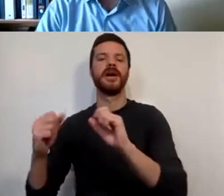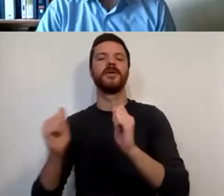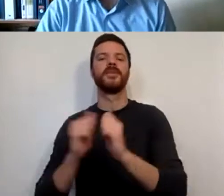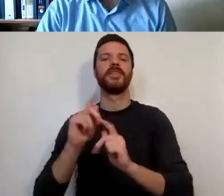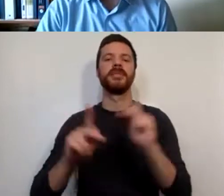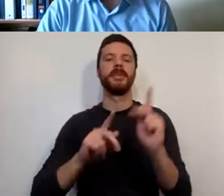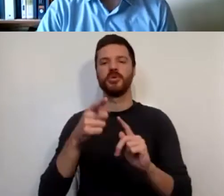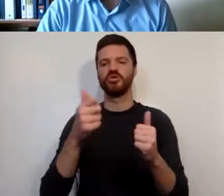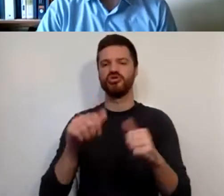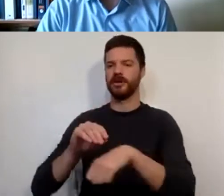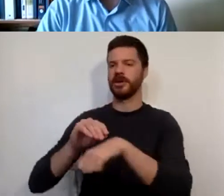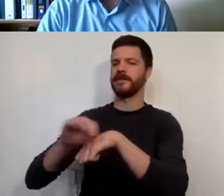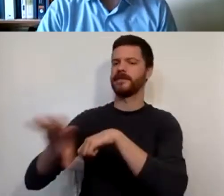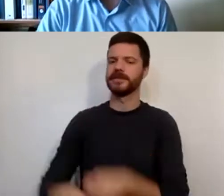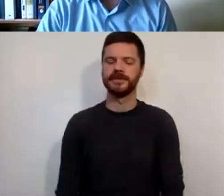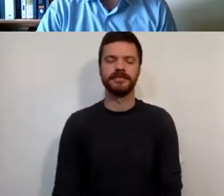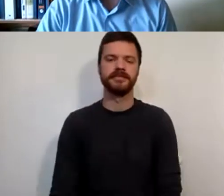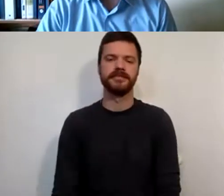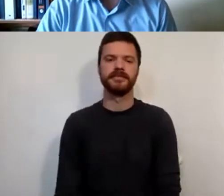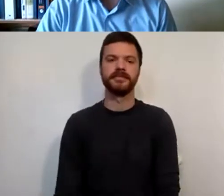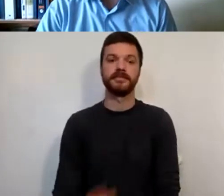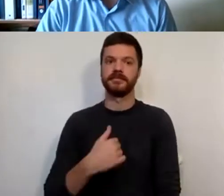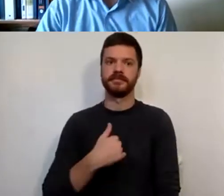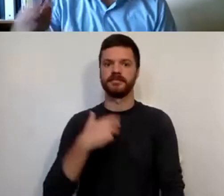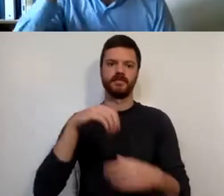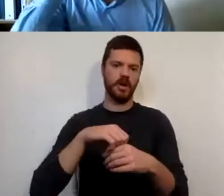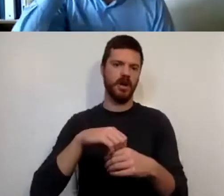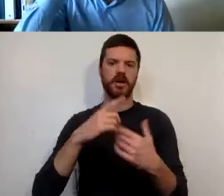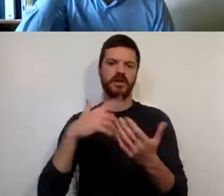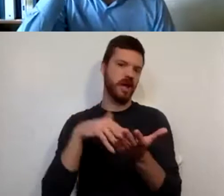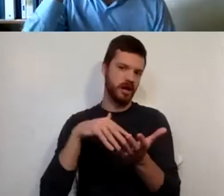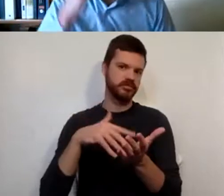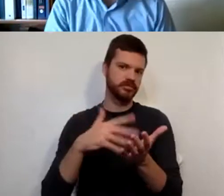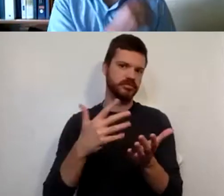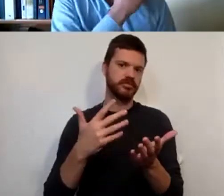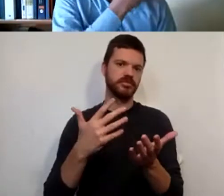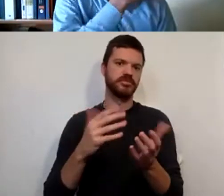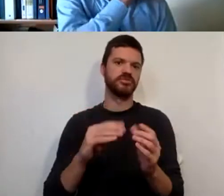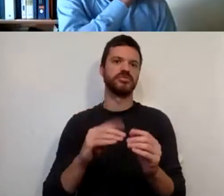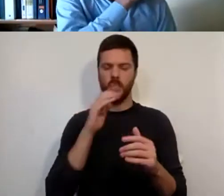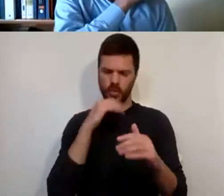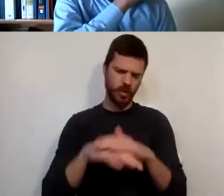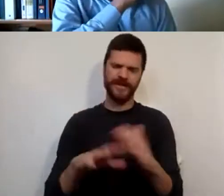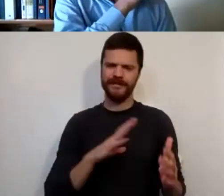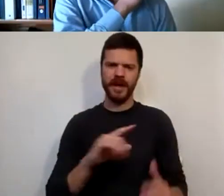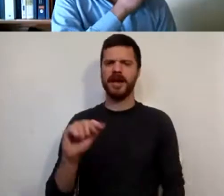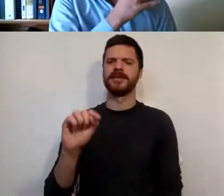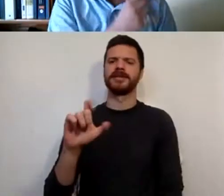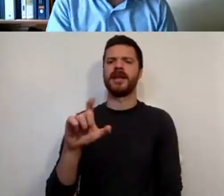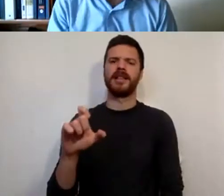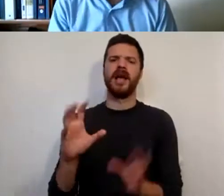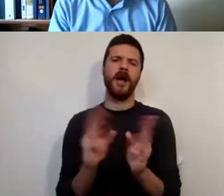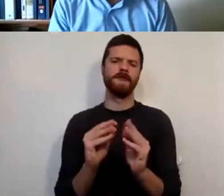influence. I know from being a part of studies that you often go in saying, like, well, we're going to do a teleconference and we're